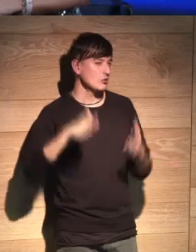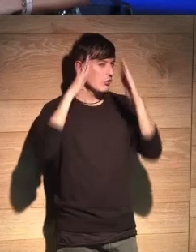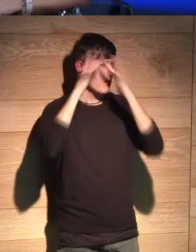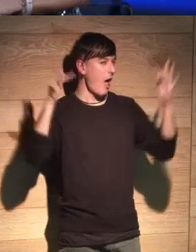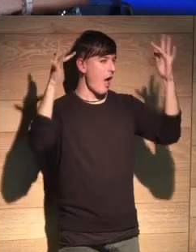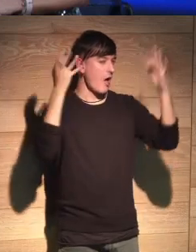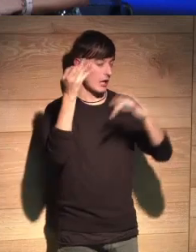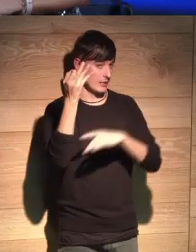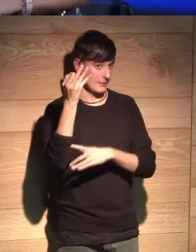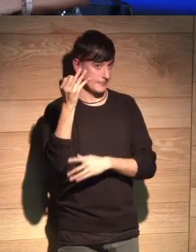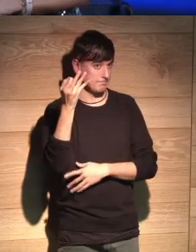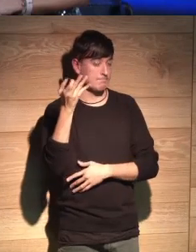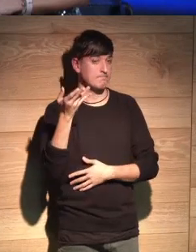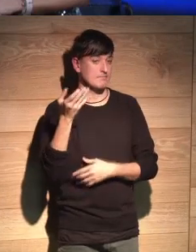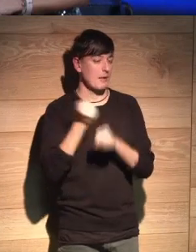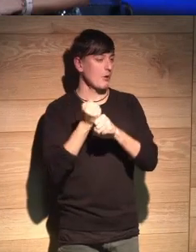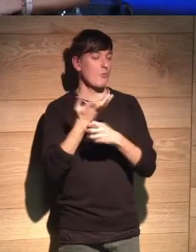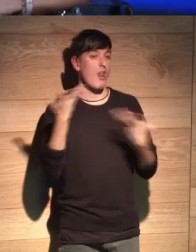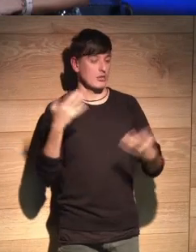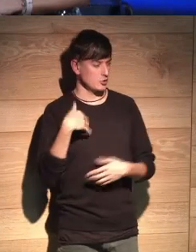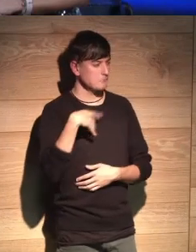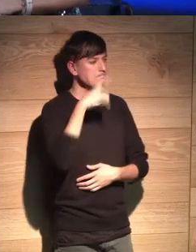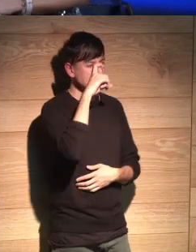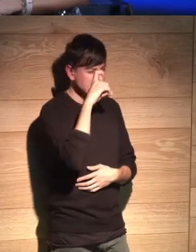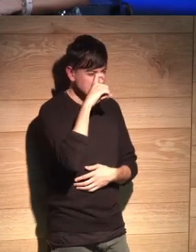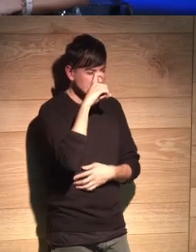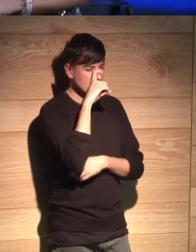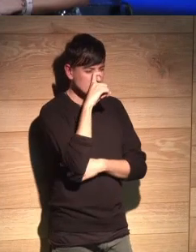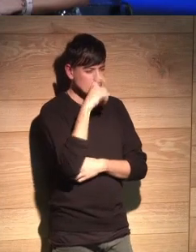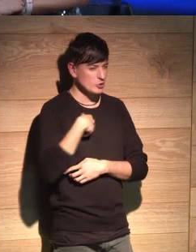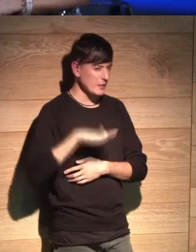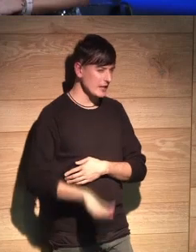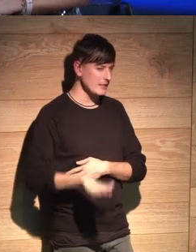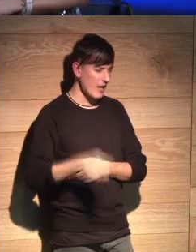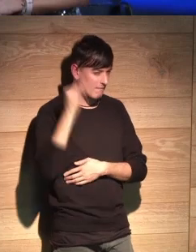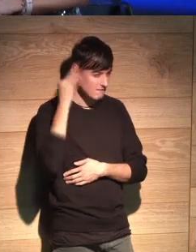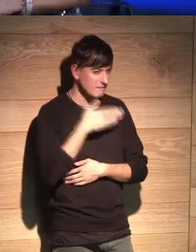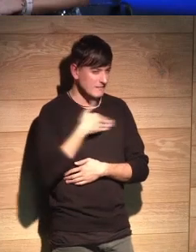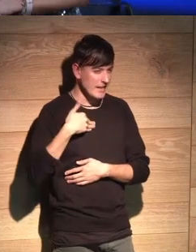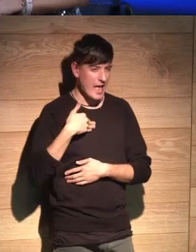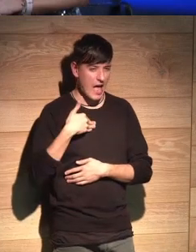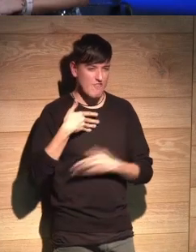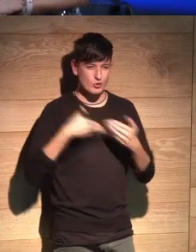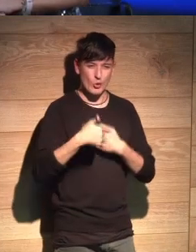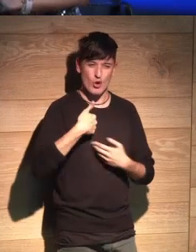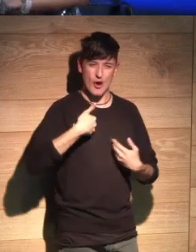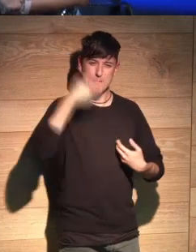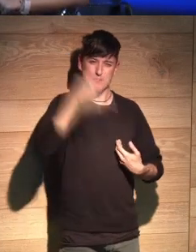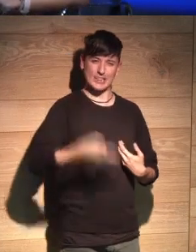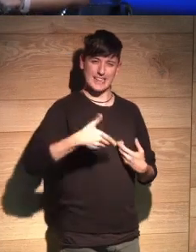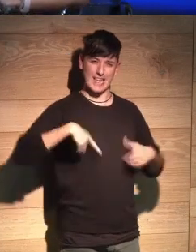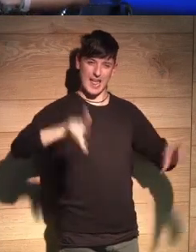girl? Well, since, as far as I remember, when I was a small little girl, I wanted to be